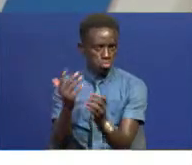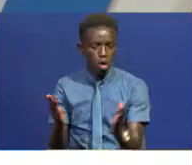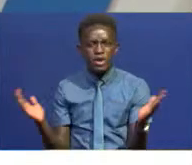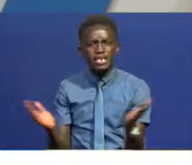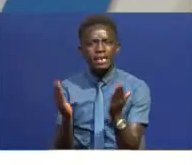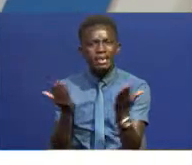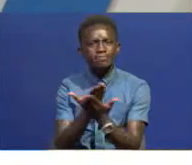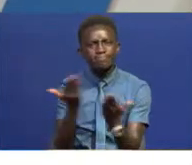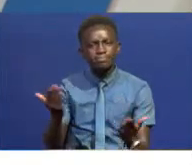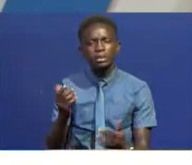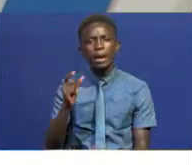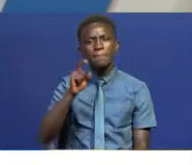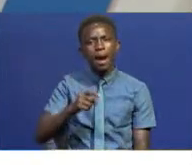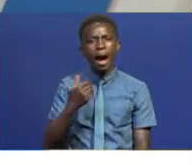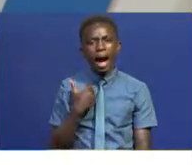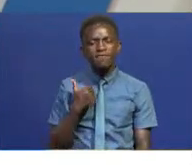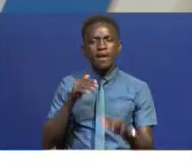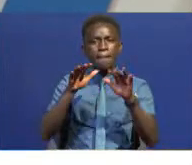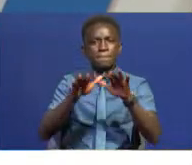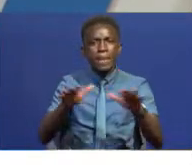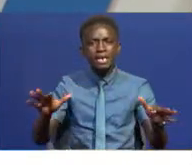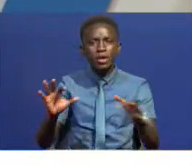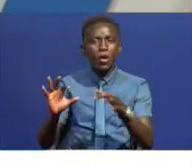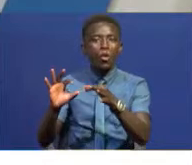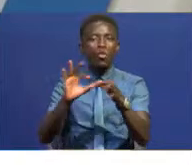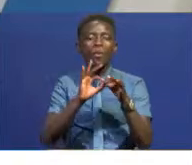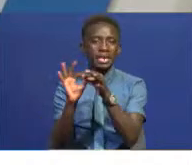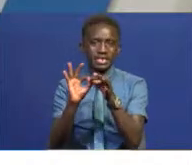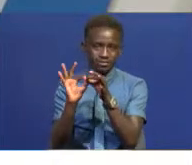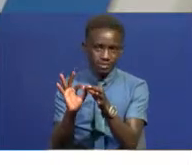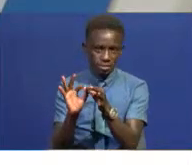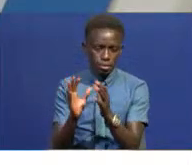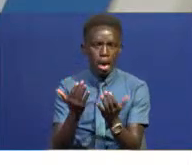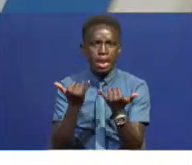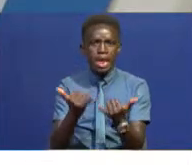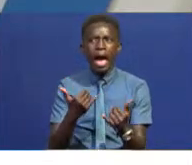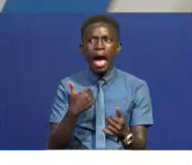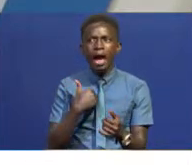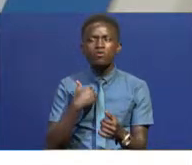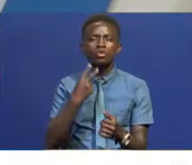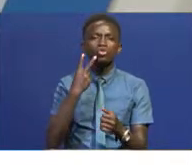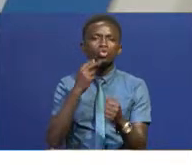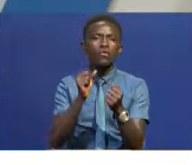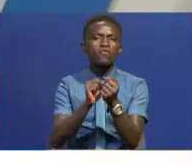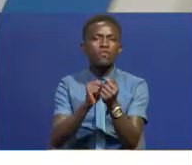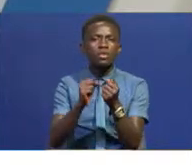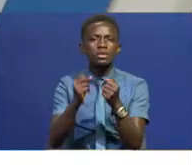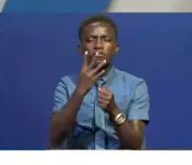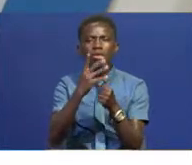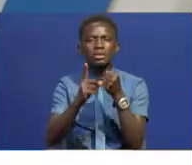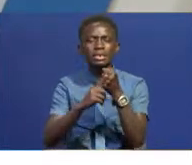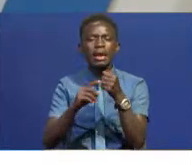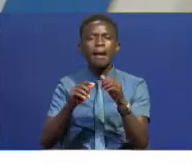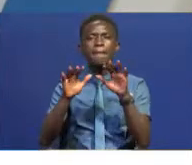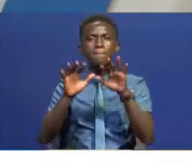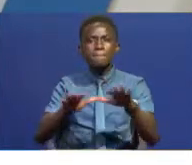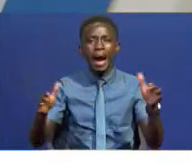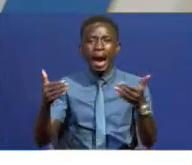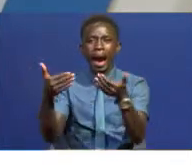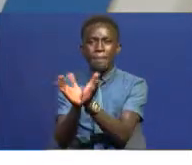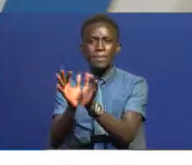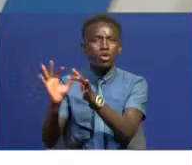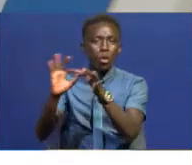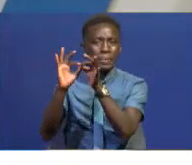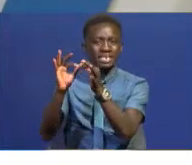form marketing cooperatives. So far, we have over 246 marketing cooperatives across the country. And then we